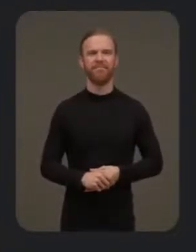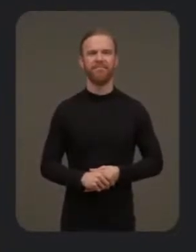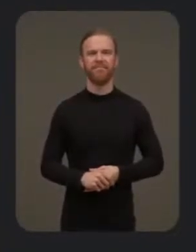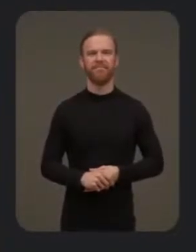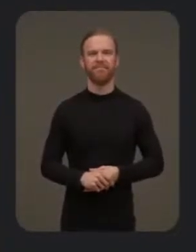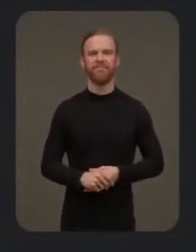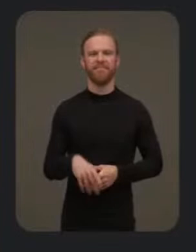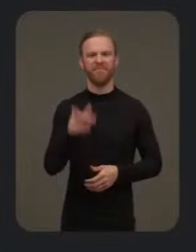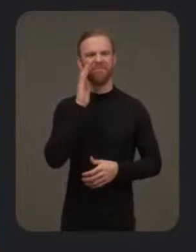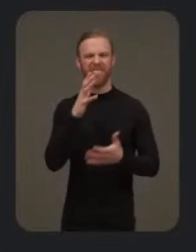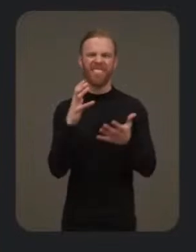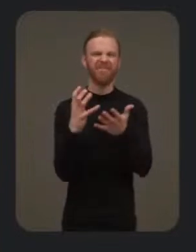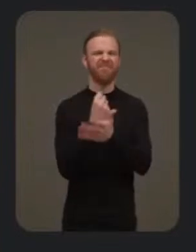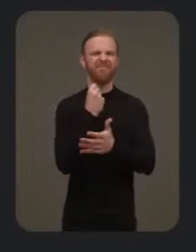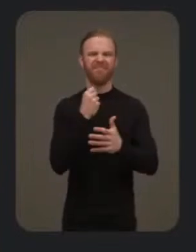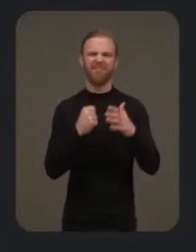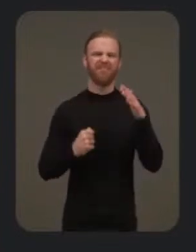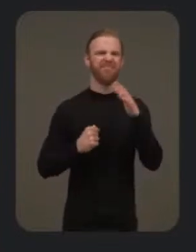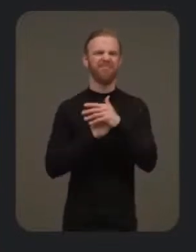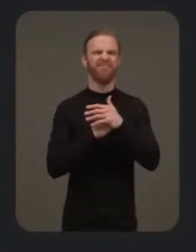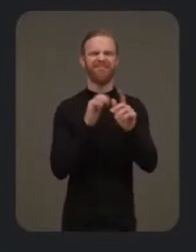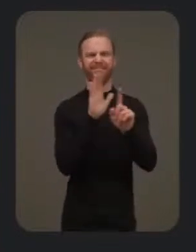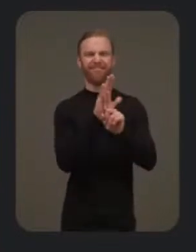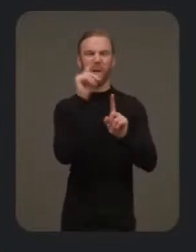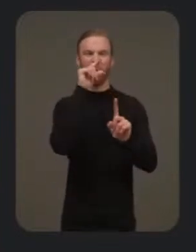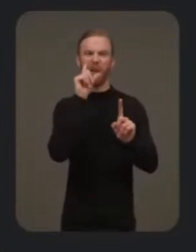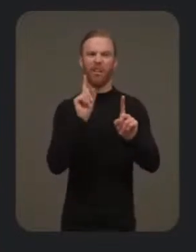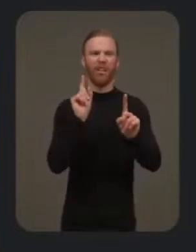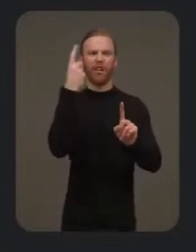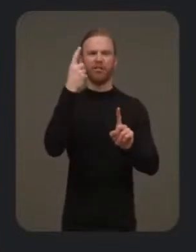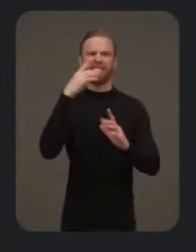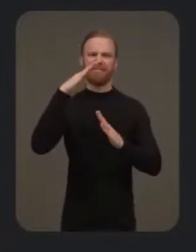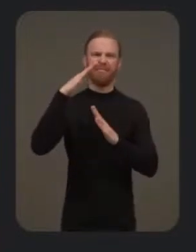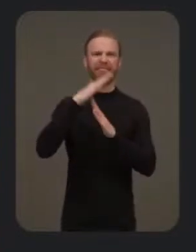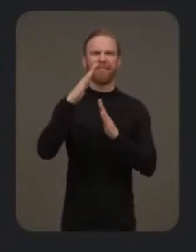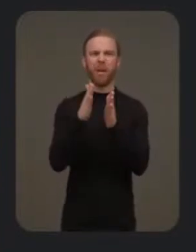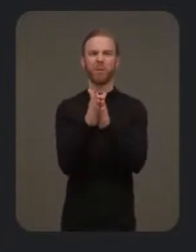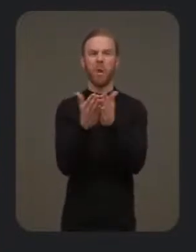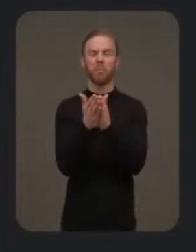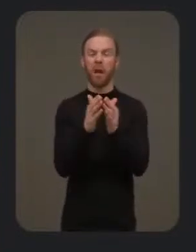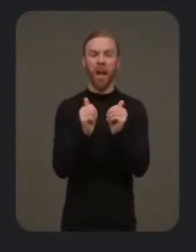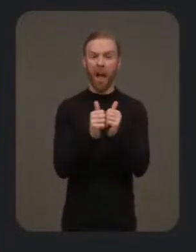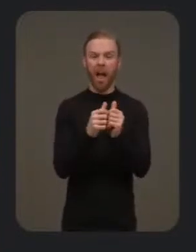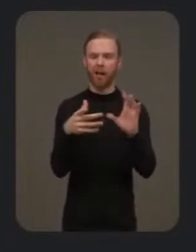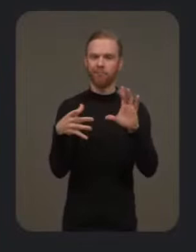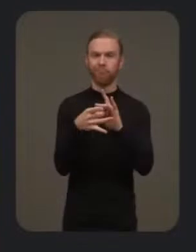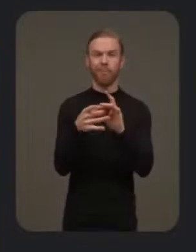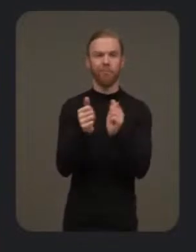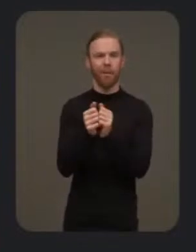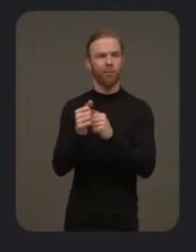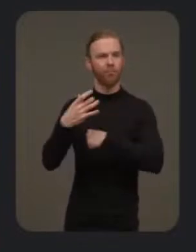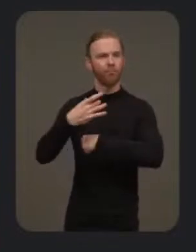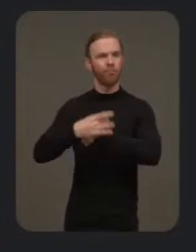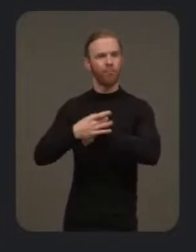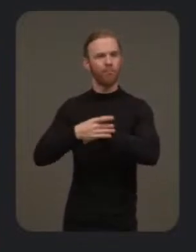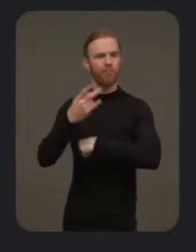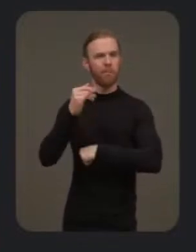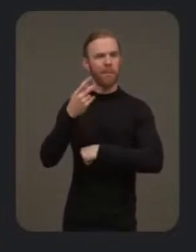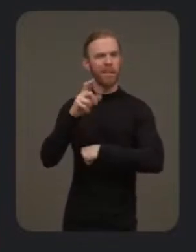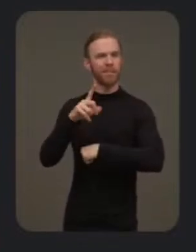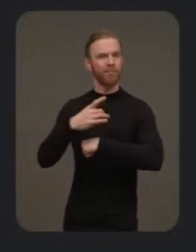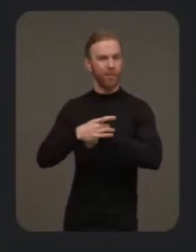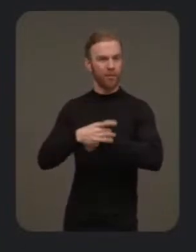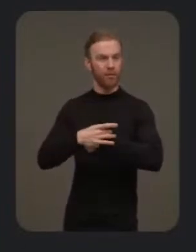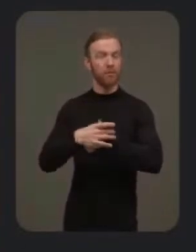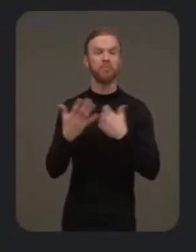And you'll get the most out of our first ultra premium foldable by pairing it with Pixel Watch. So